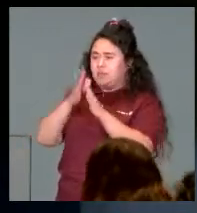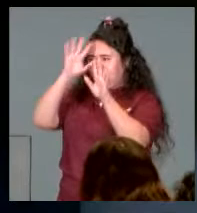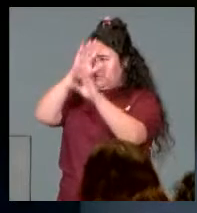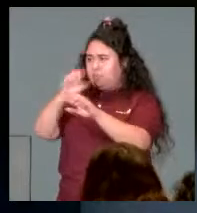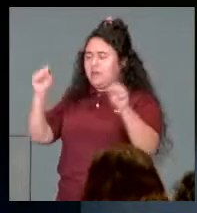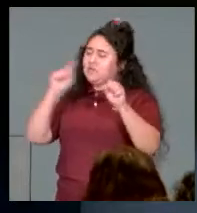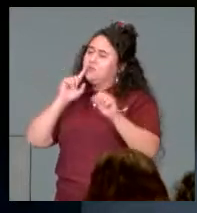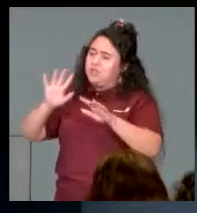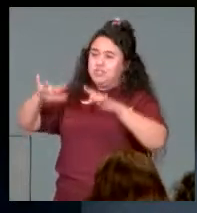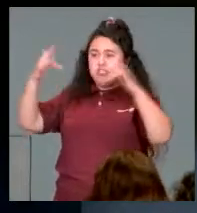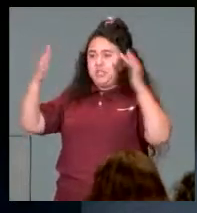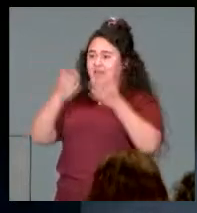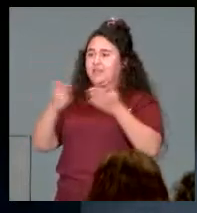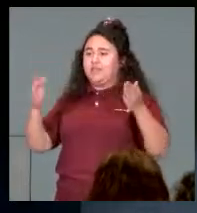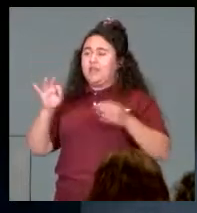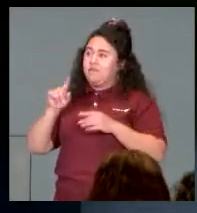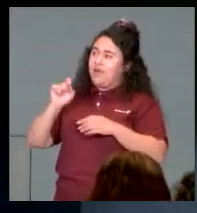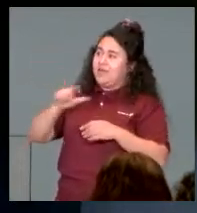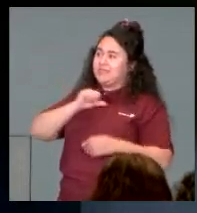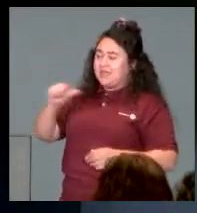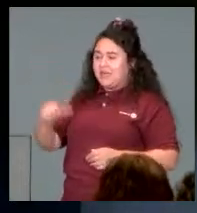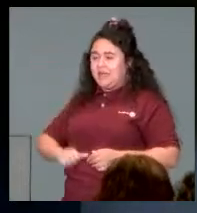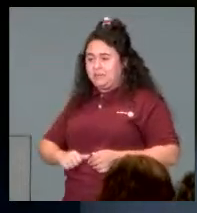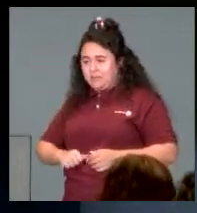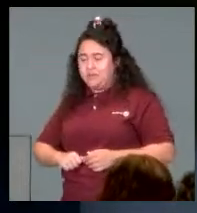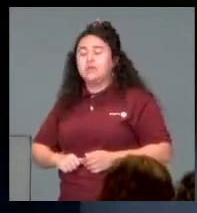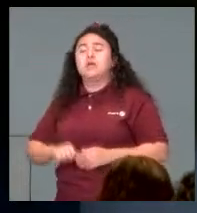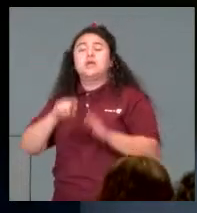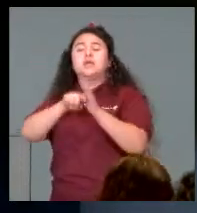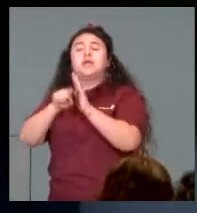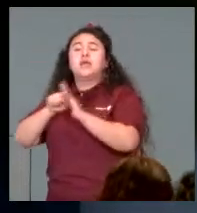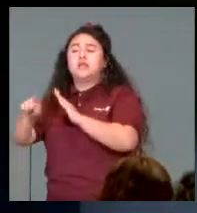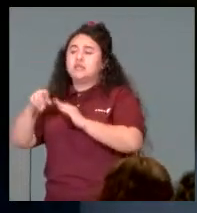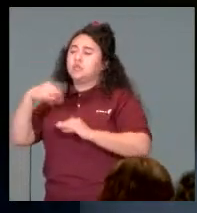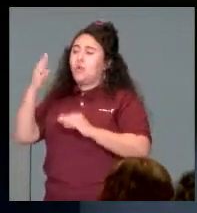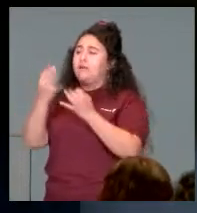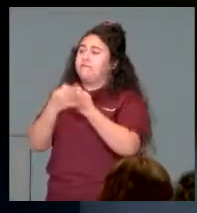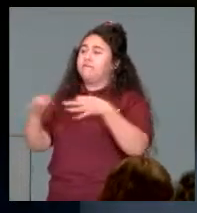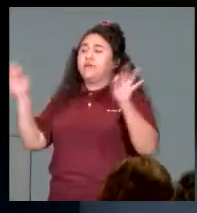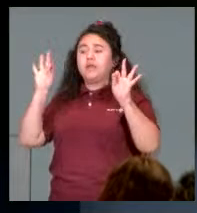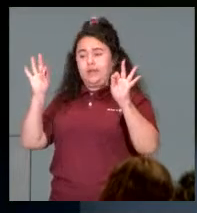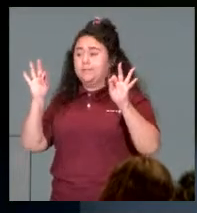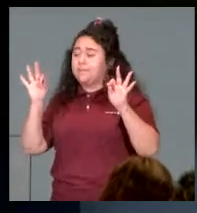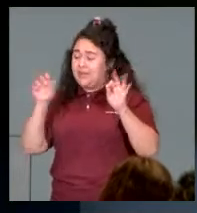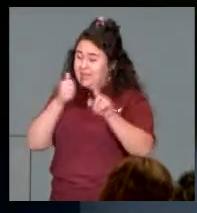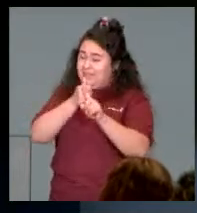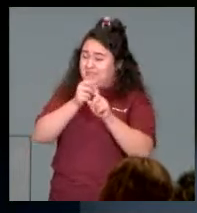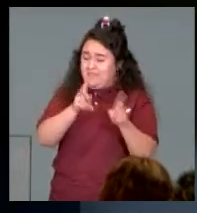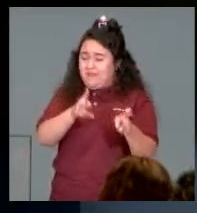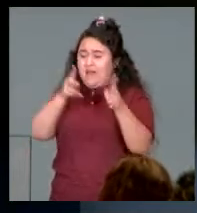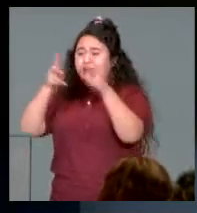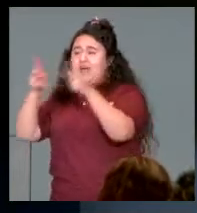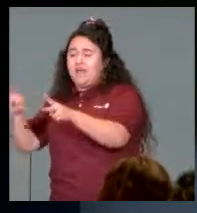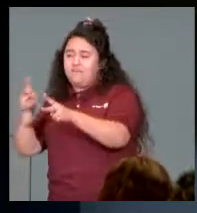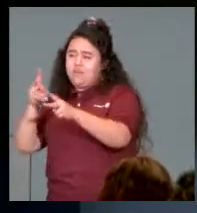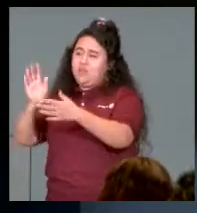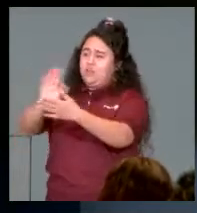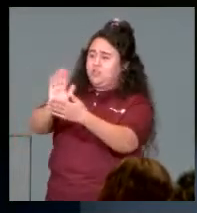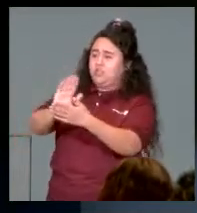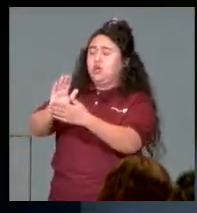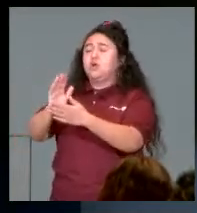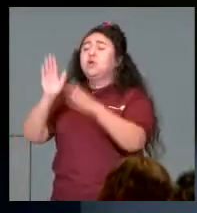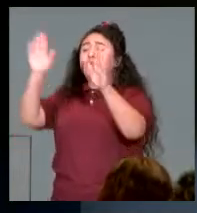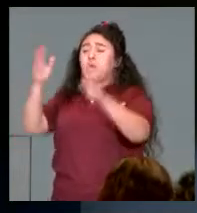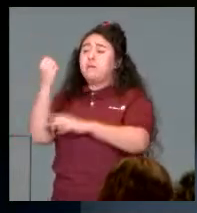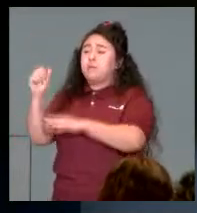coin if you ask animated capitalism, another non-literal voice. Killing is white freedom, the deification of hyphens, medicine bread and picture shows, great protesters